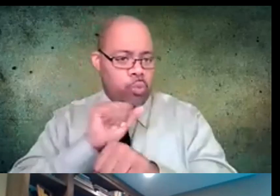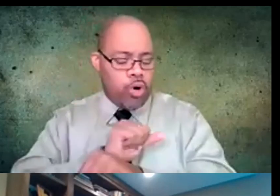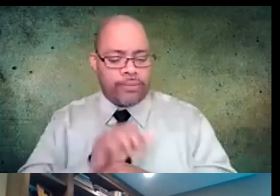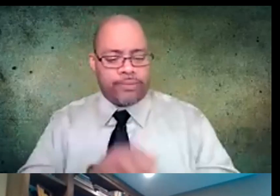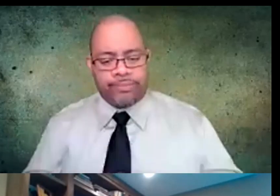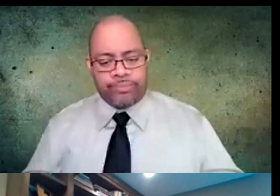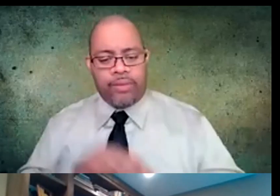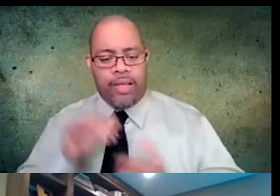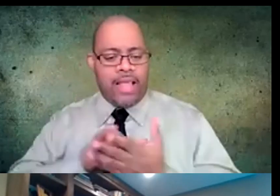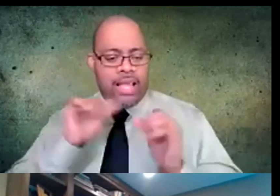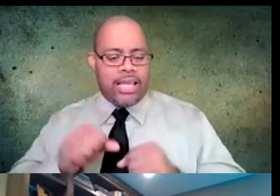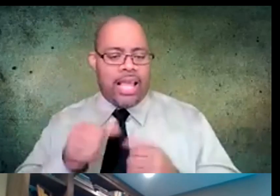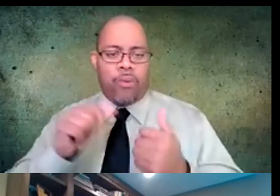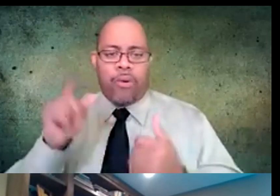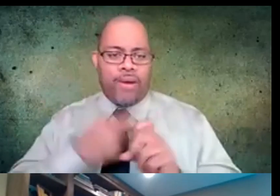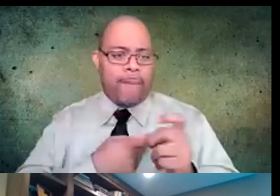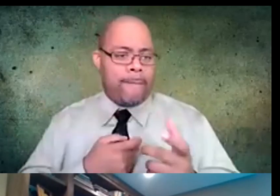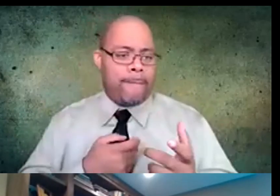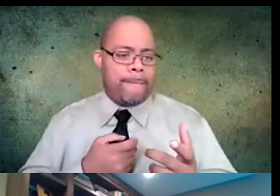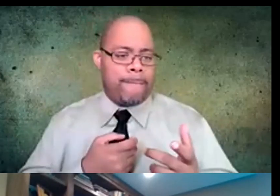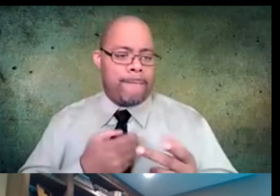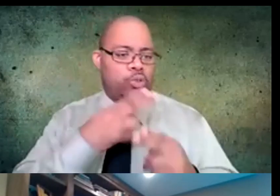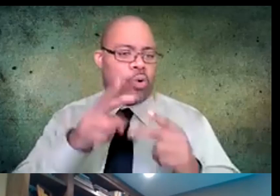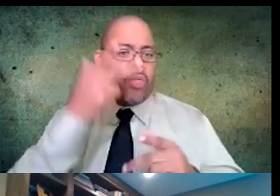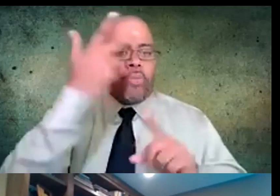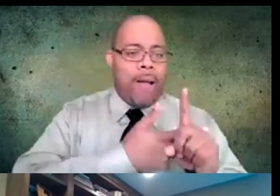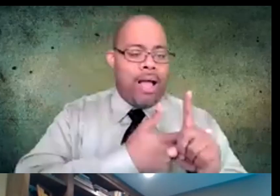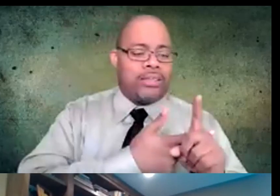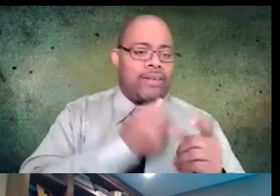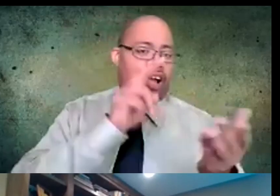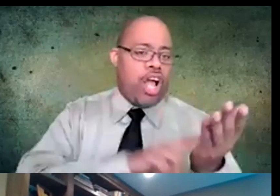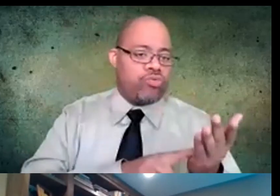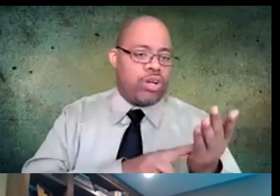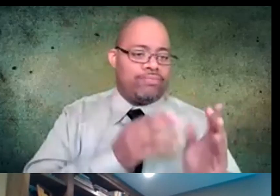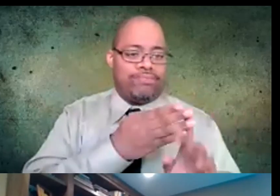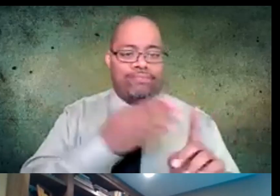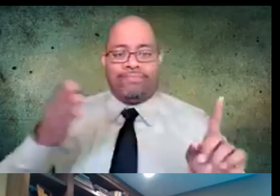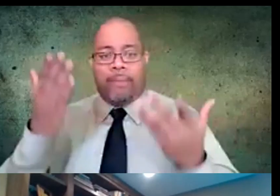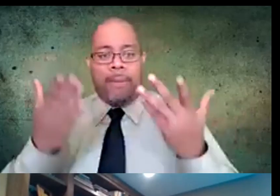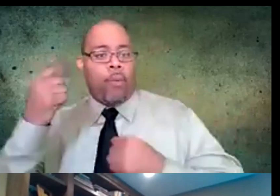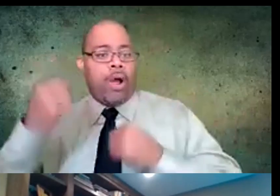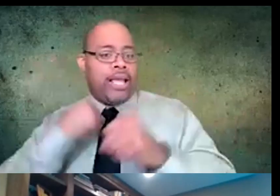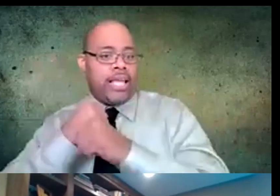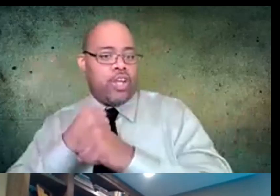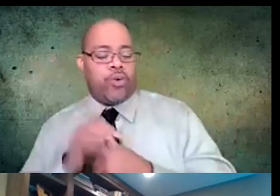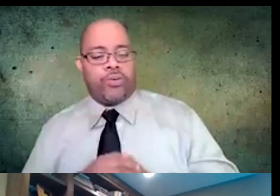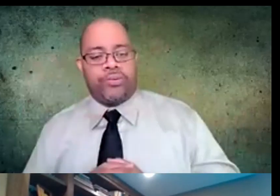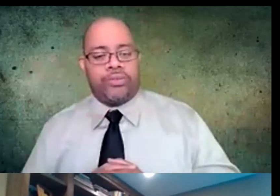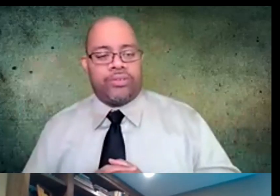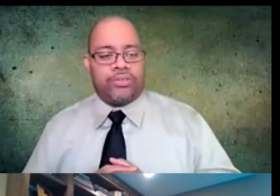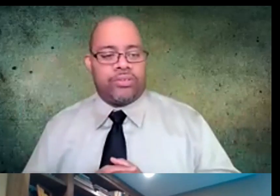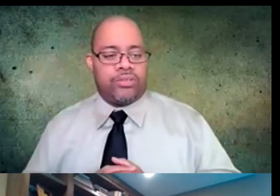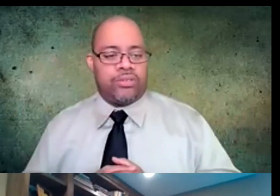that could be anywhere from as short as 3 months of a contract, as long as sometimes could be a year of a